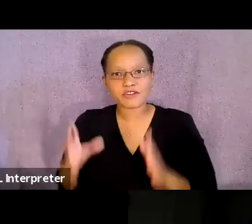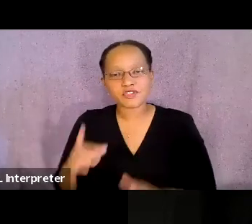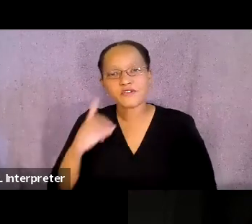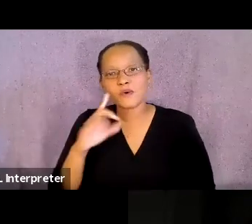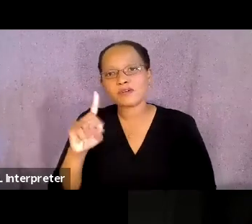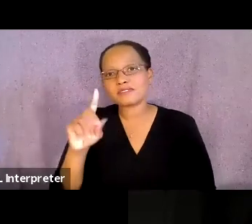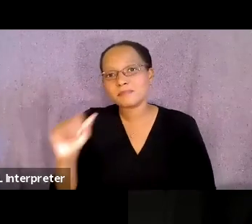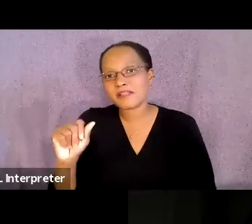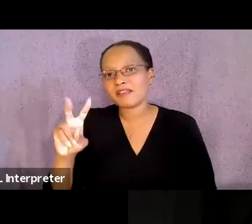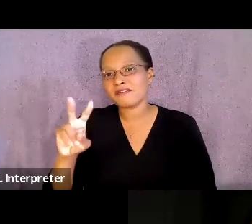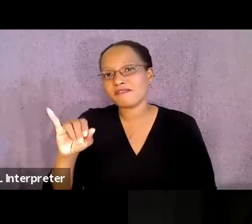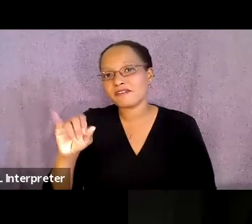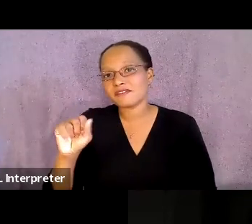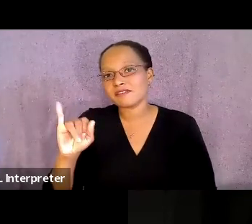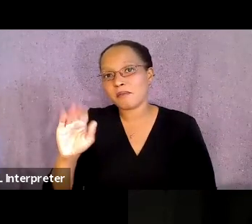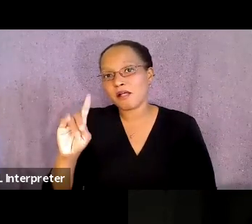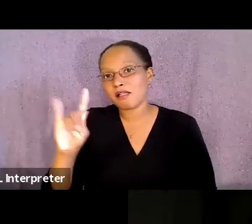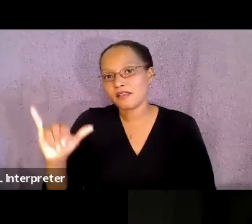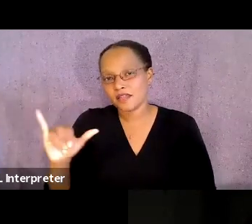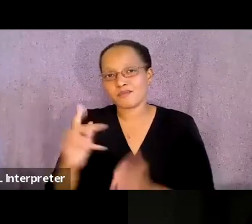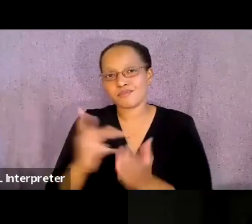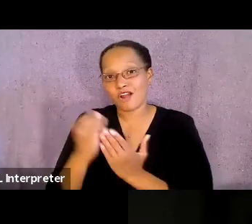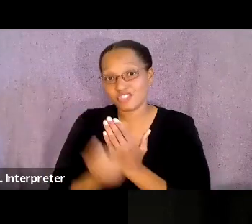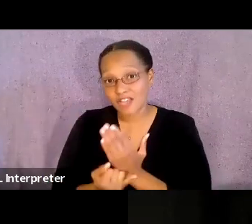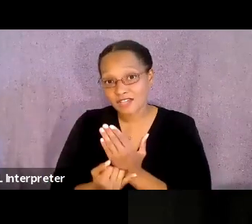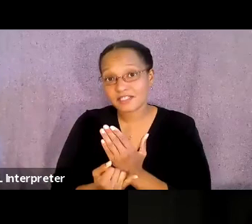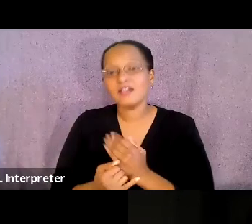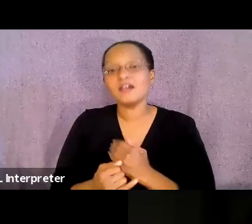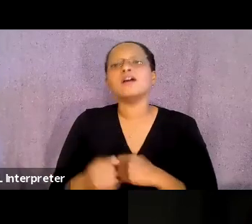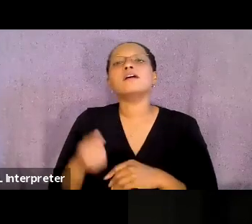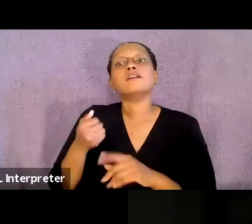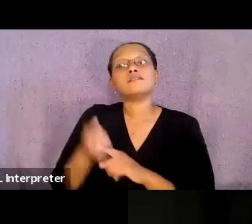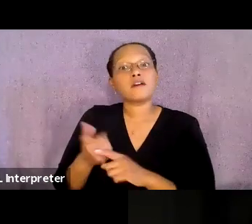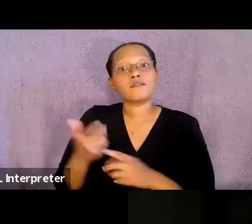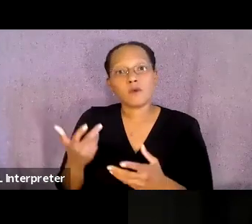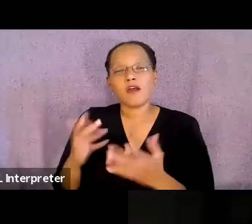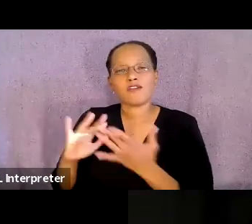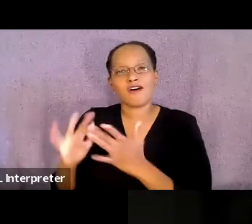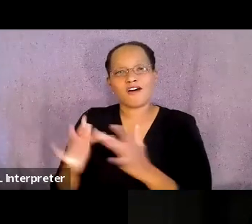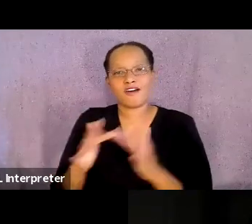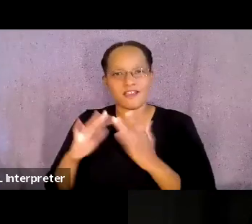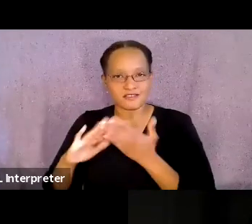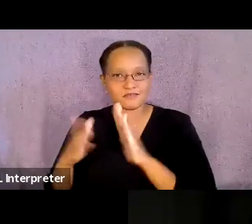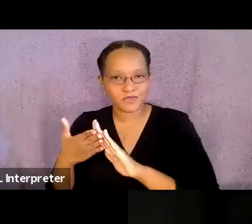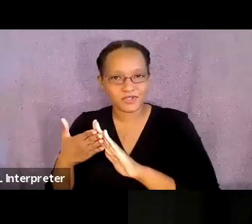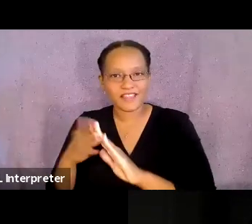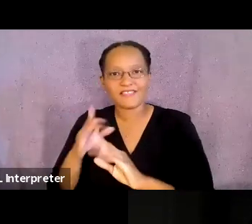Disability Visibility Project, which is an online community dedicated to